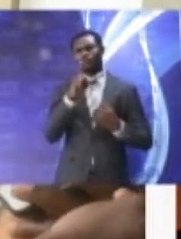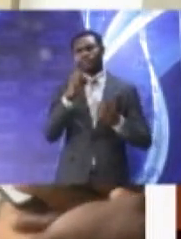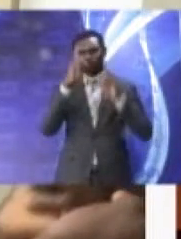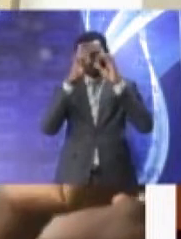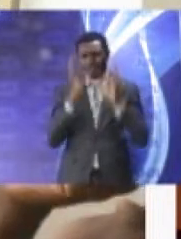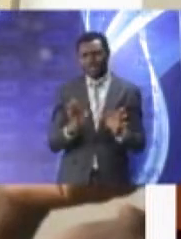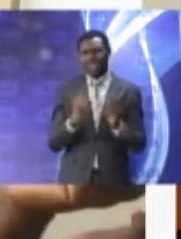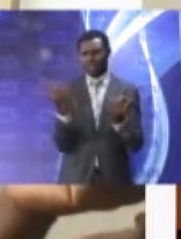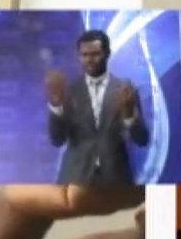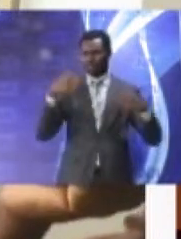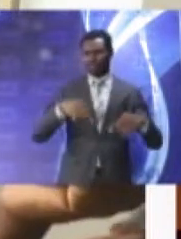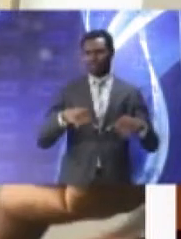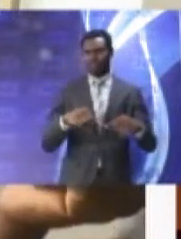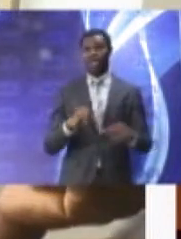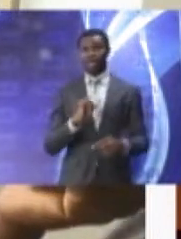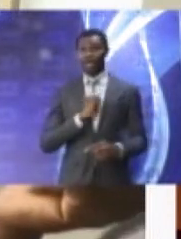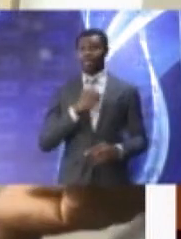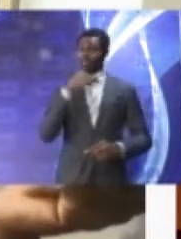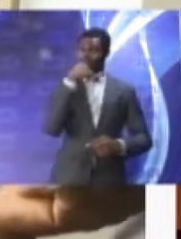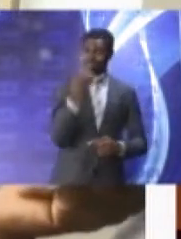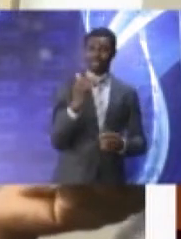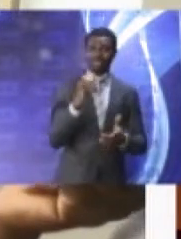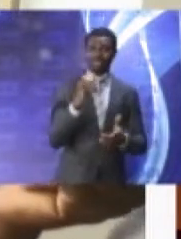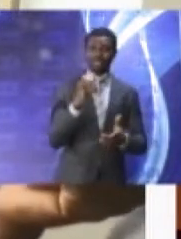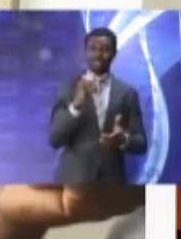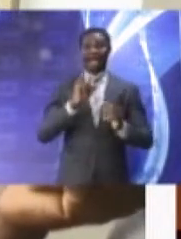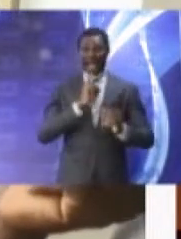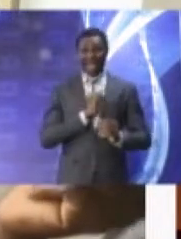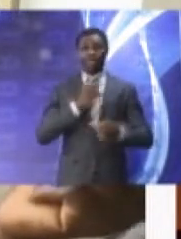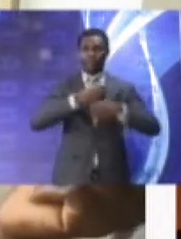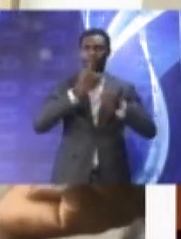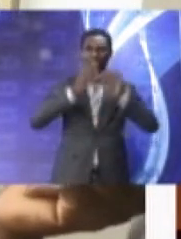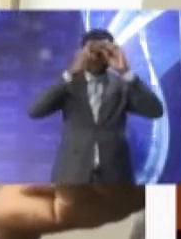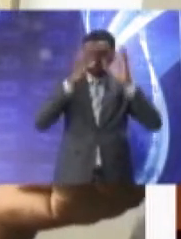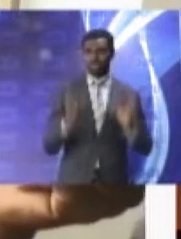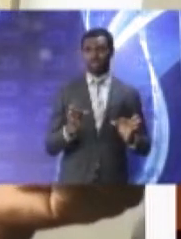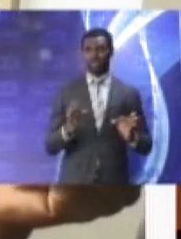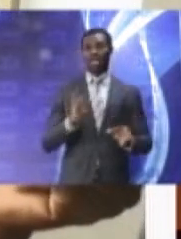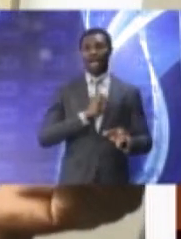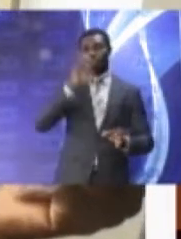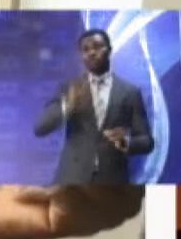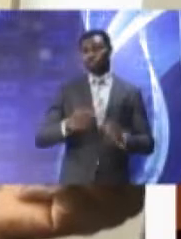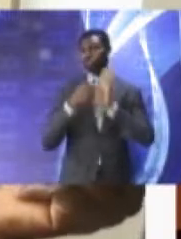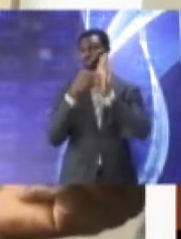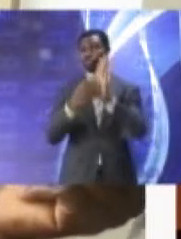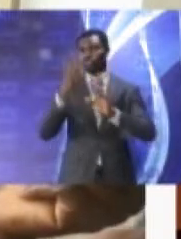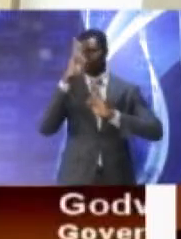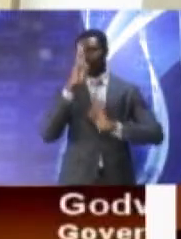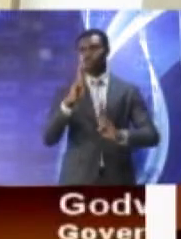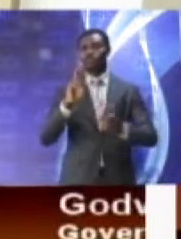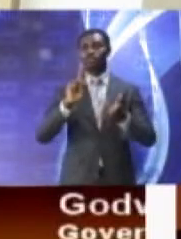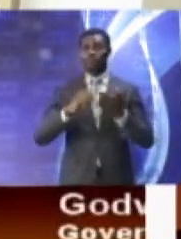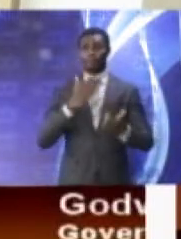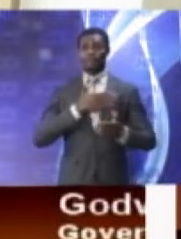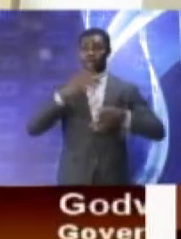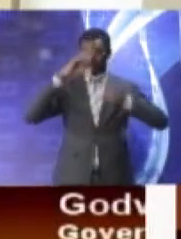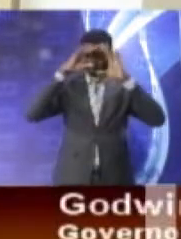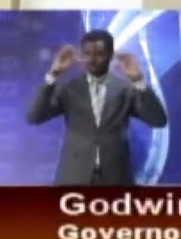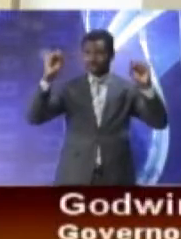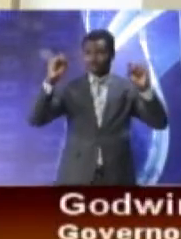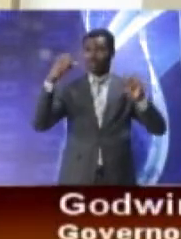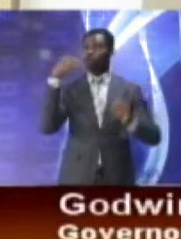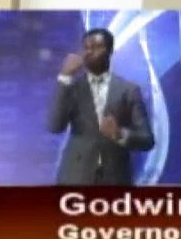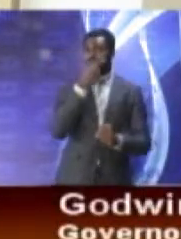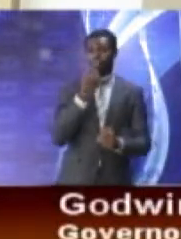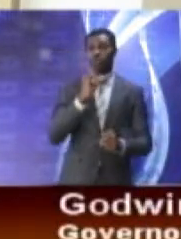decision known? I said that before I make a decision, I have to show respect to my president, who